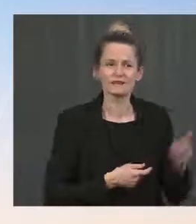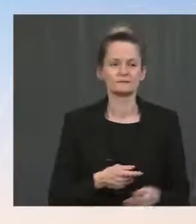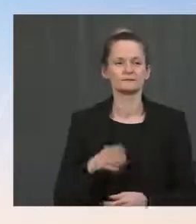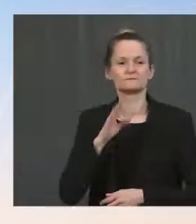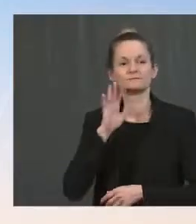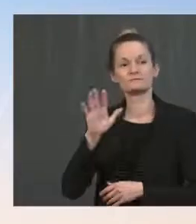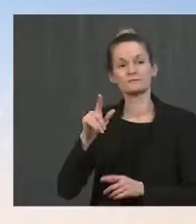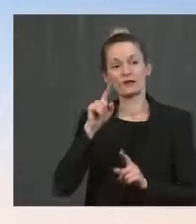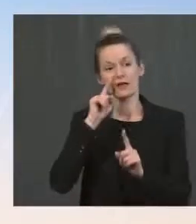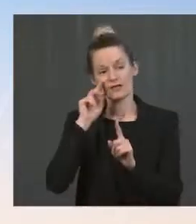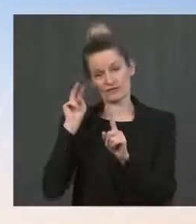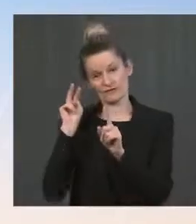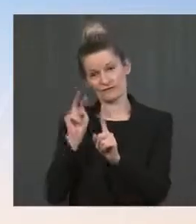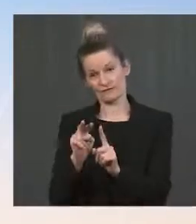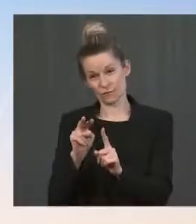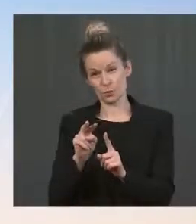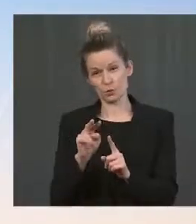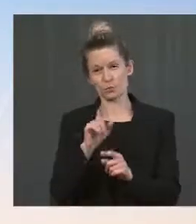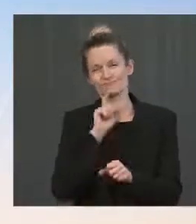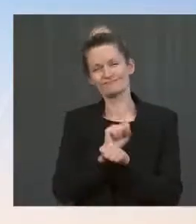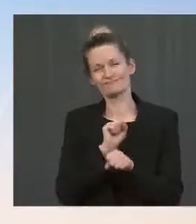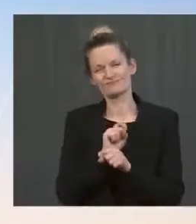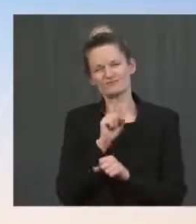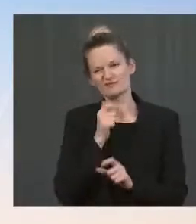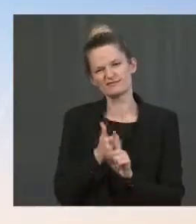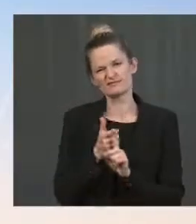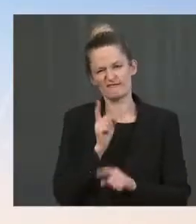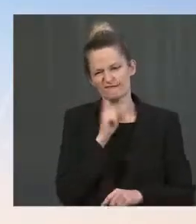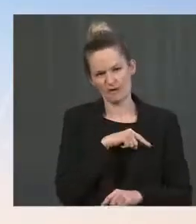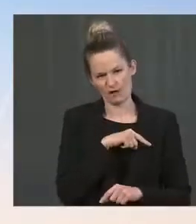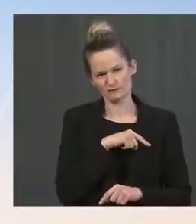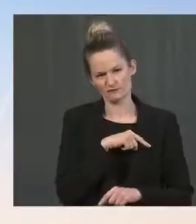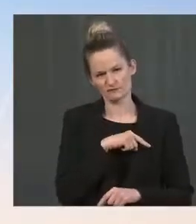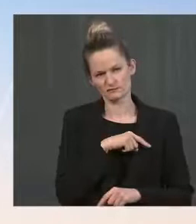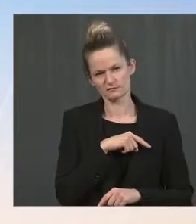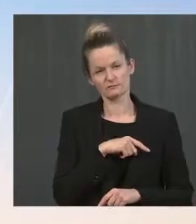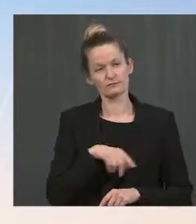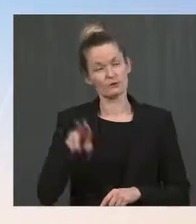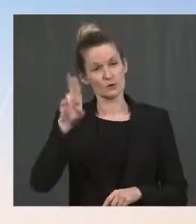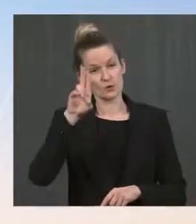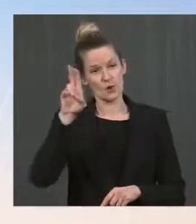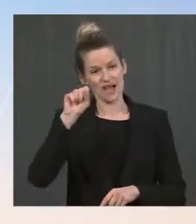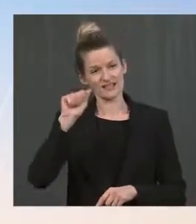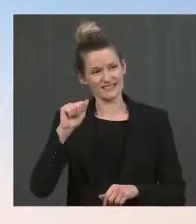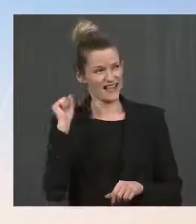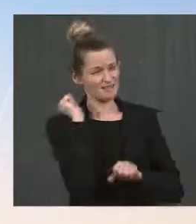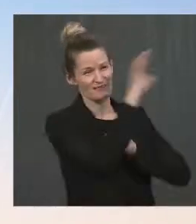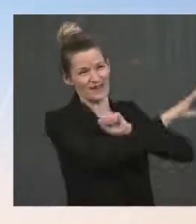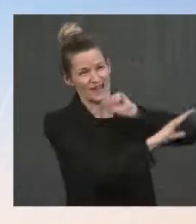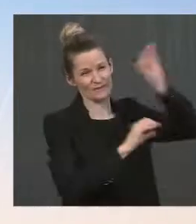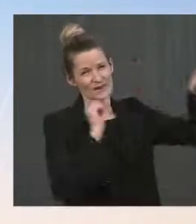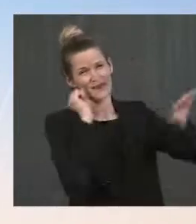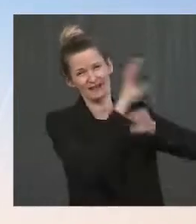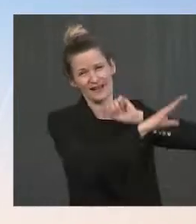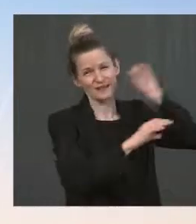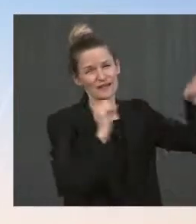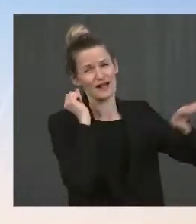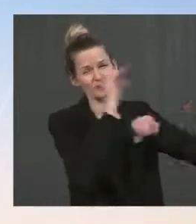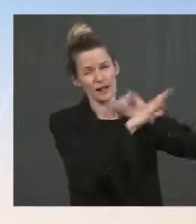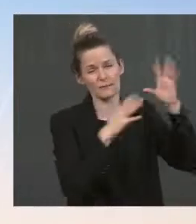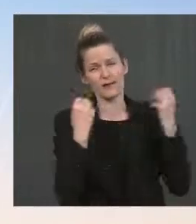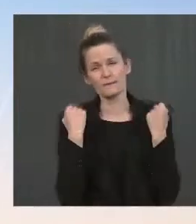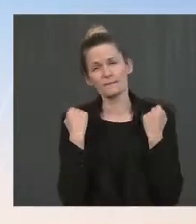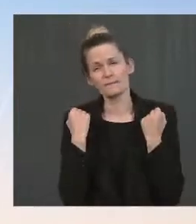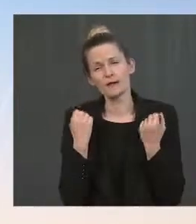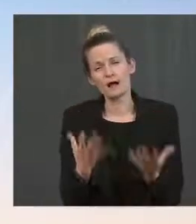has donated and shared about 140 million doses with over 90 countries, more than all other countries combined.